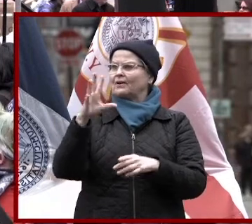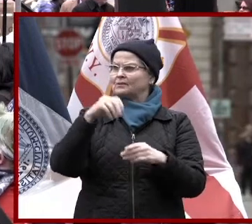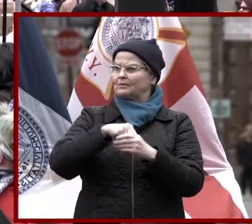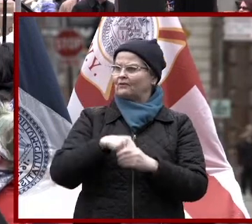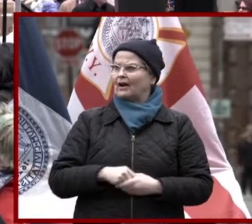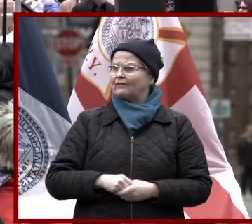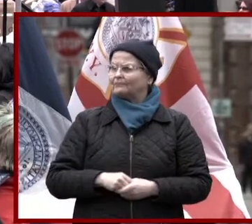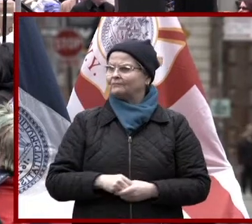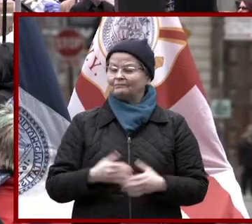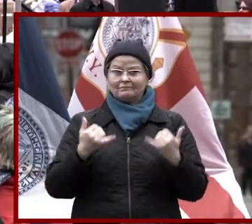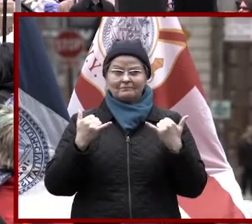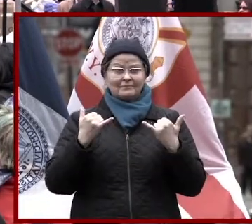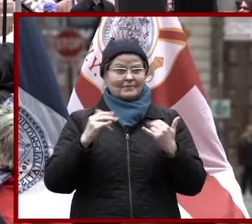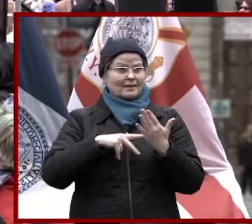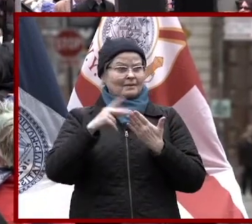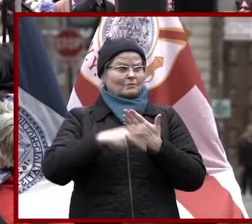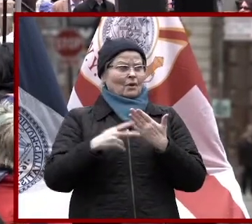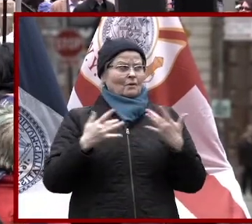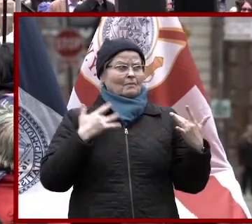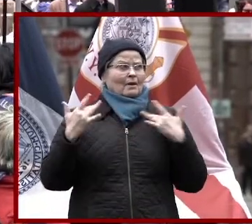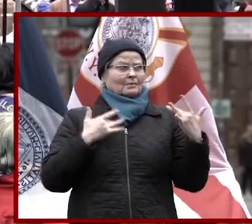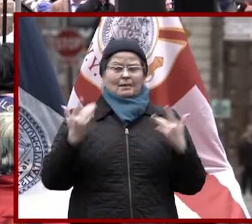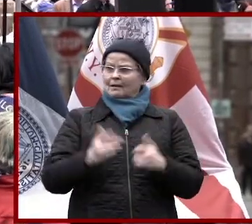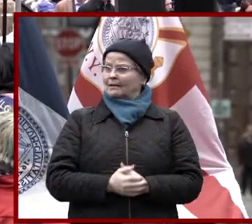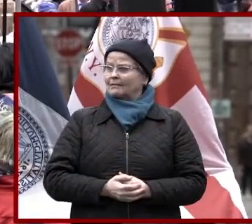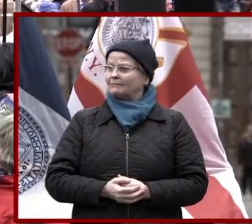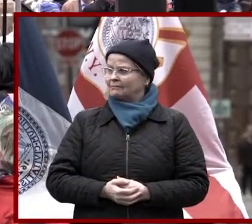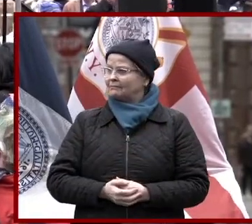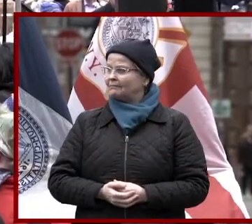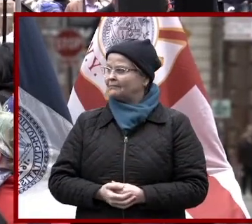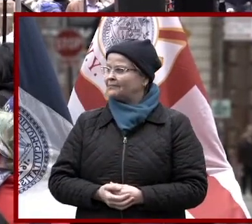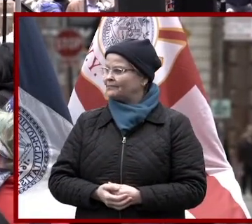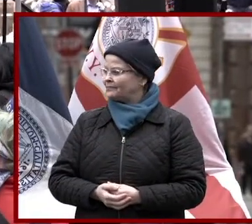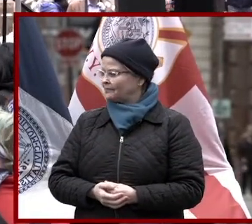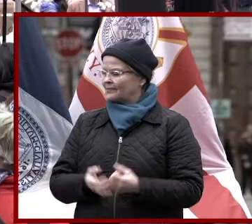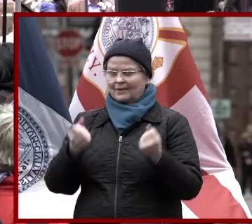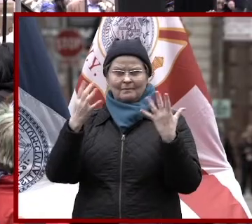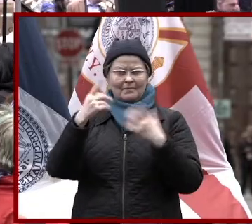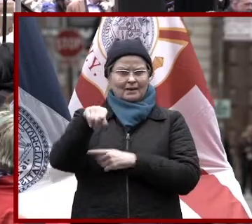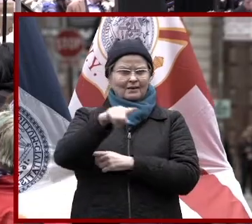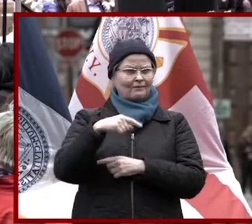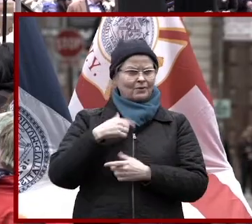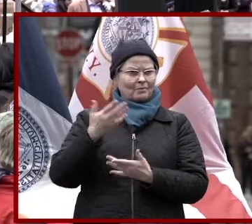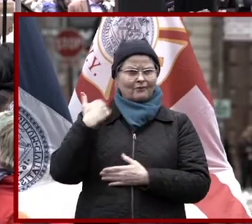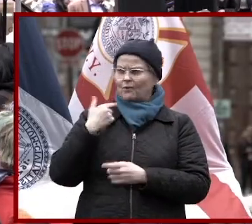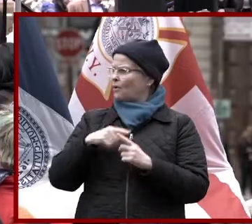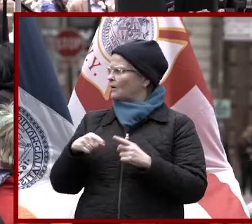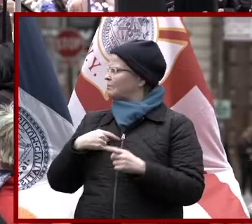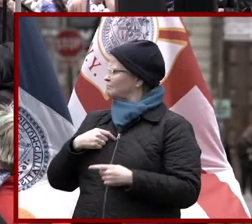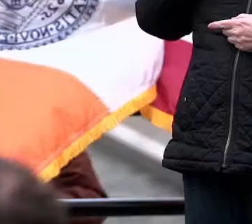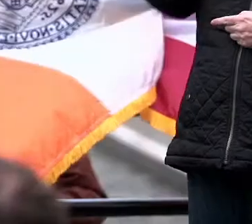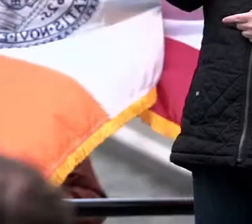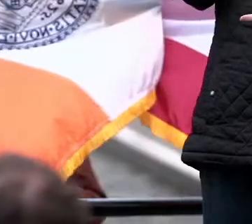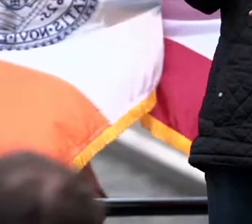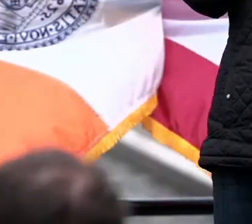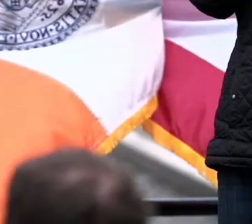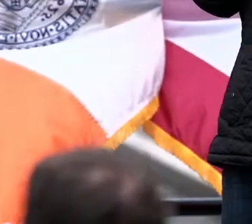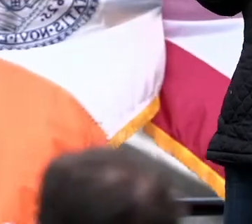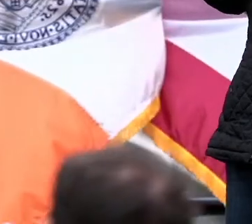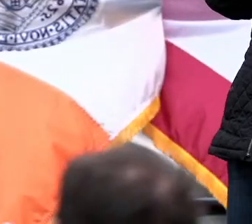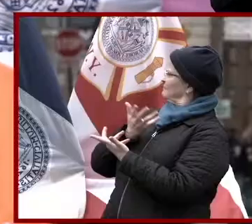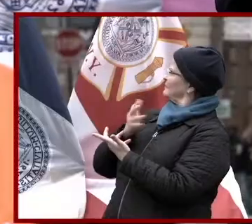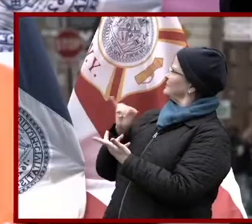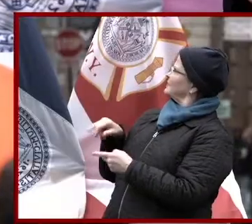Today we have an exciting program for you. I know many of you that have been here before are wondering what all of this is all about. This is not the